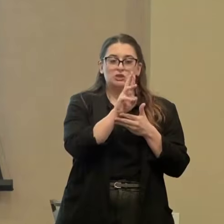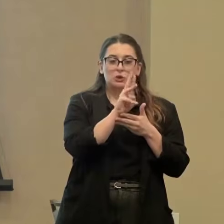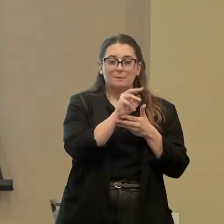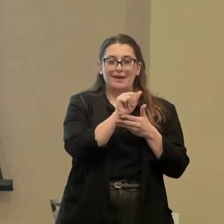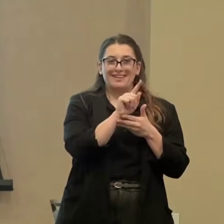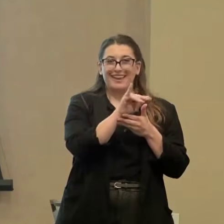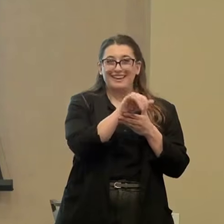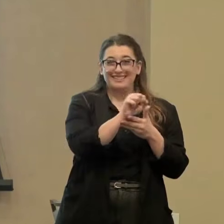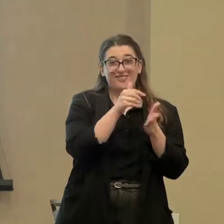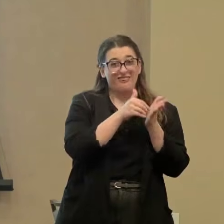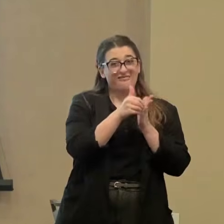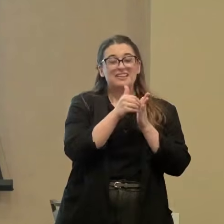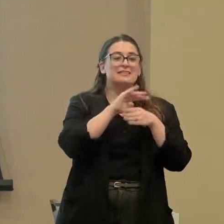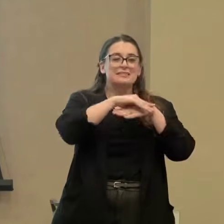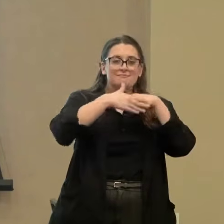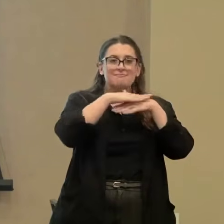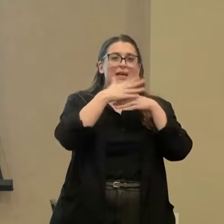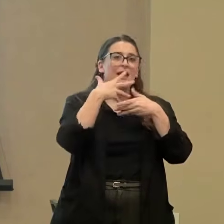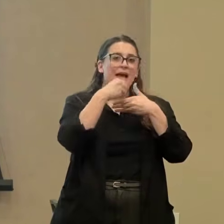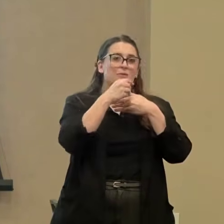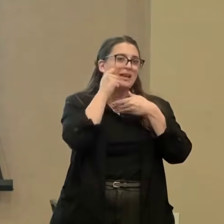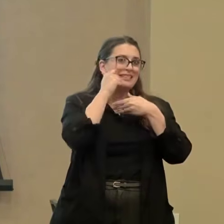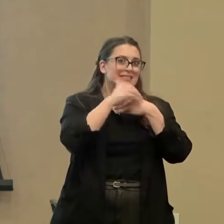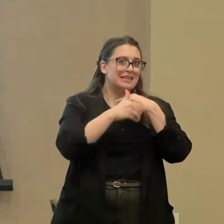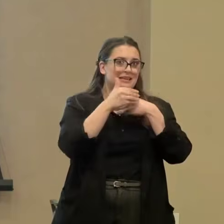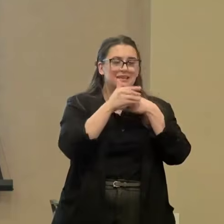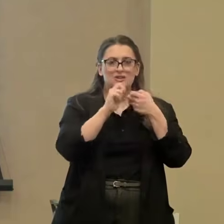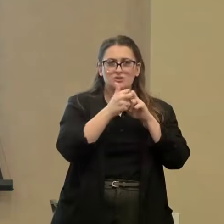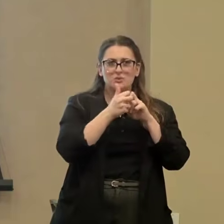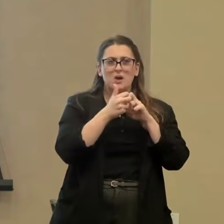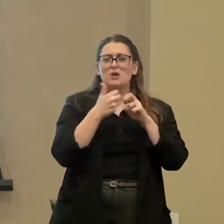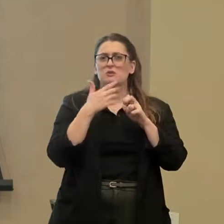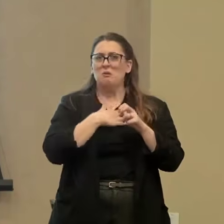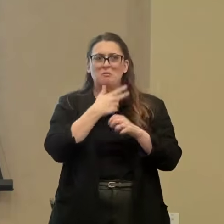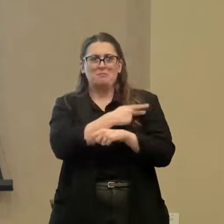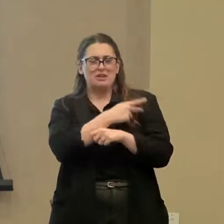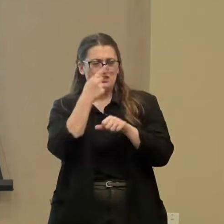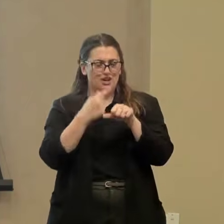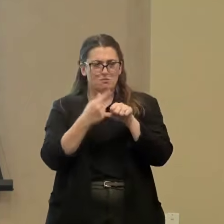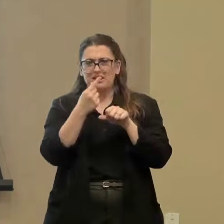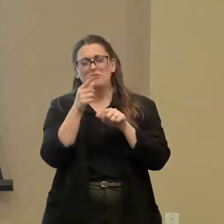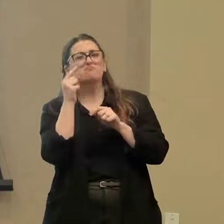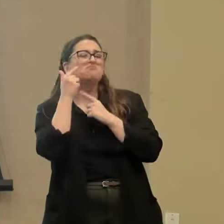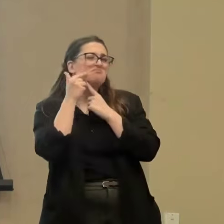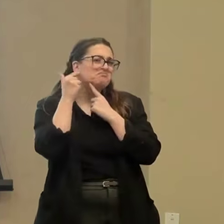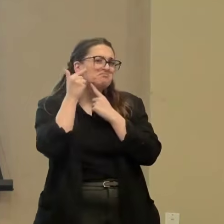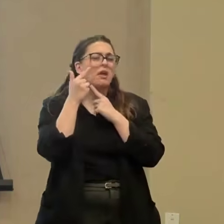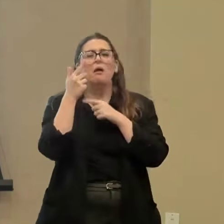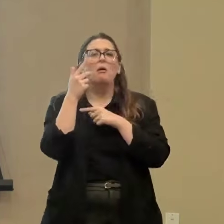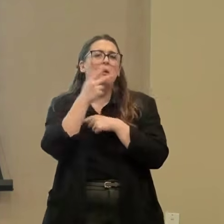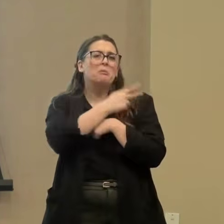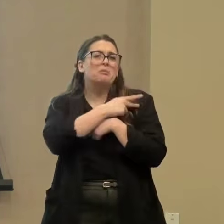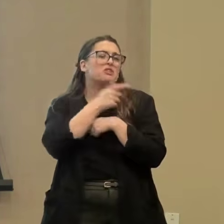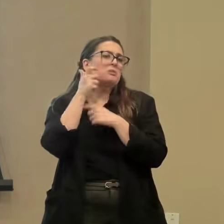in, she's got eczema, it's not getting better. Let's punch it. Let's do a biopsy, take a little piece of skin, numb it up, you don't feel